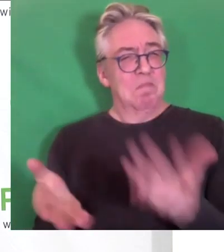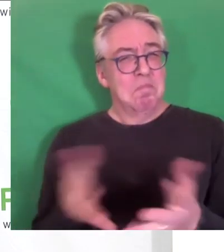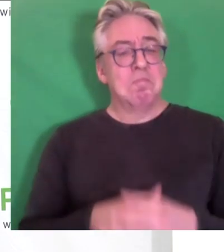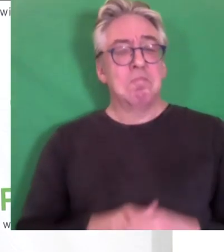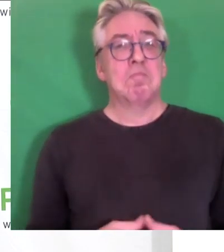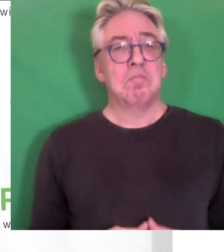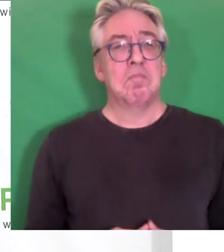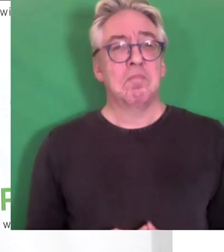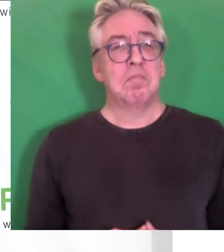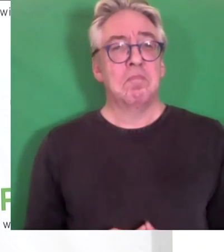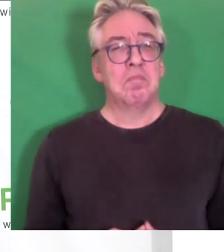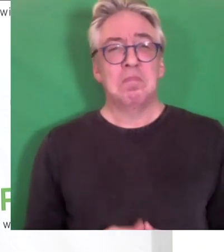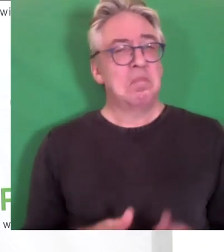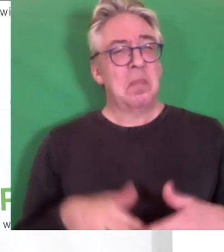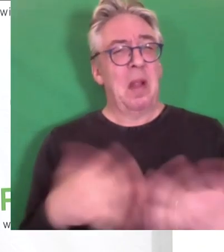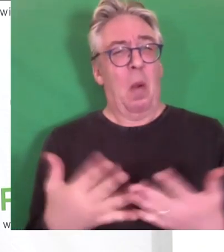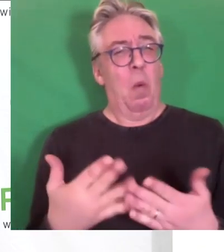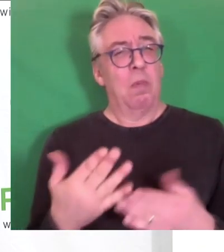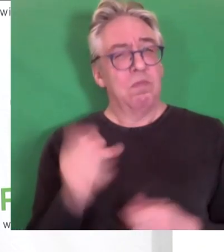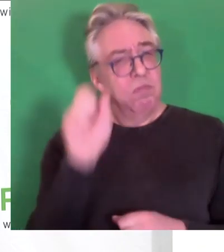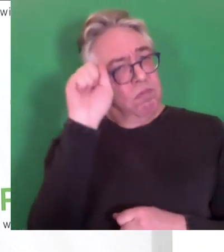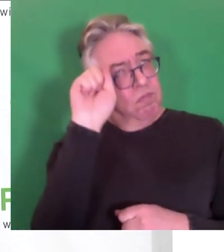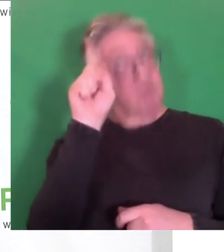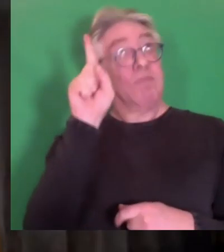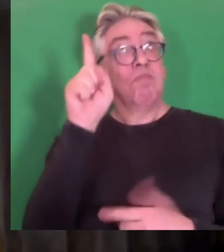decided we are going for that?